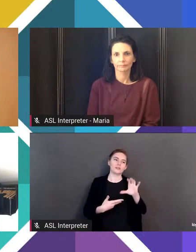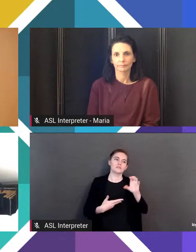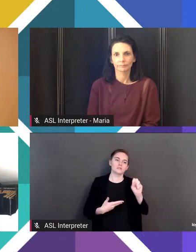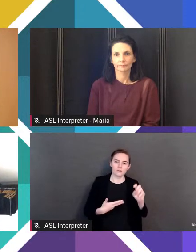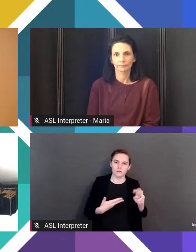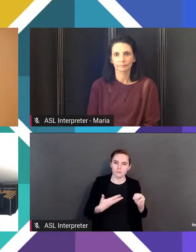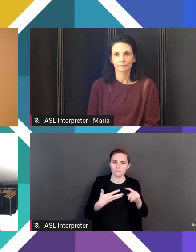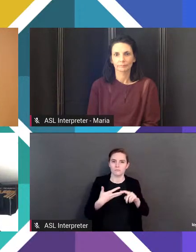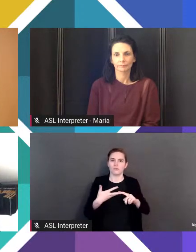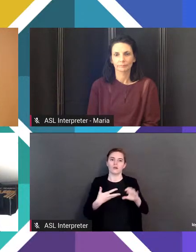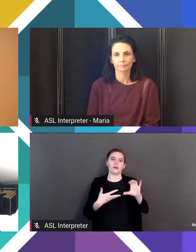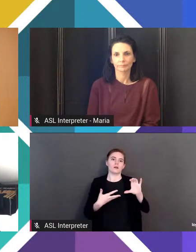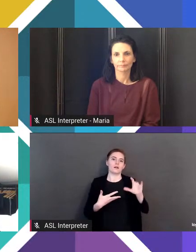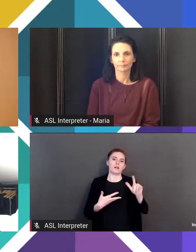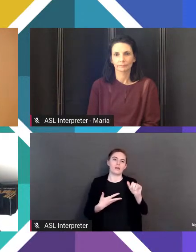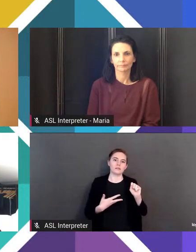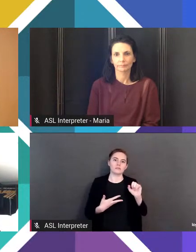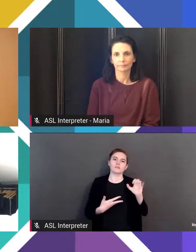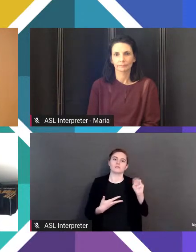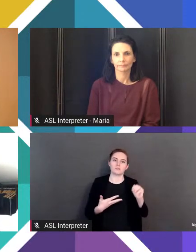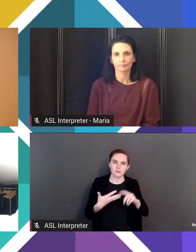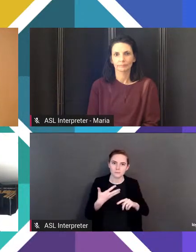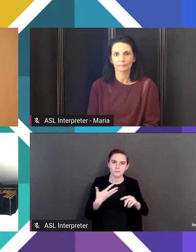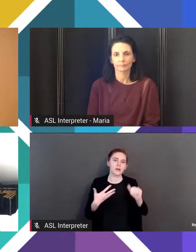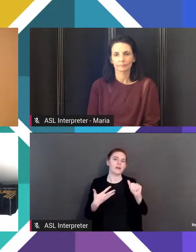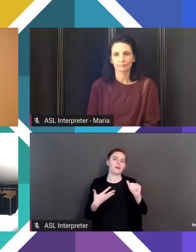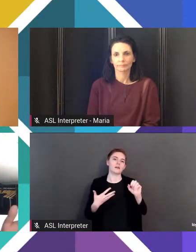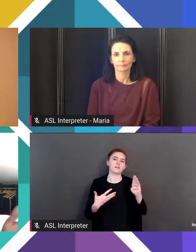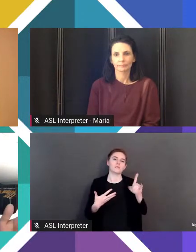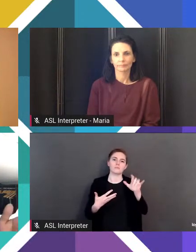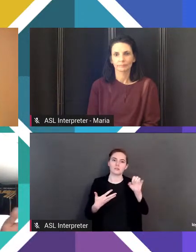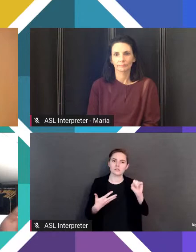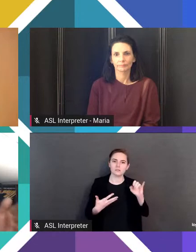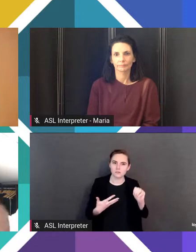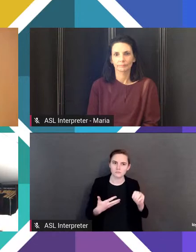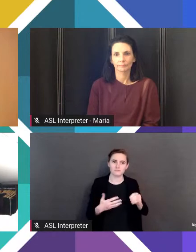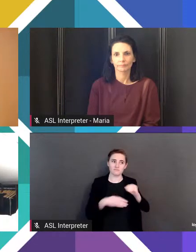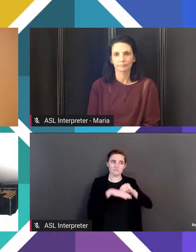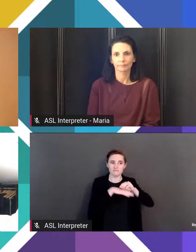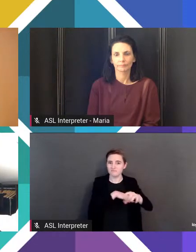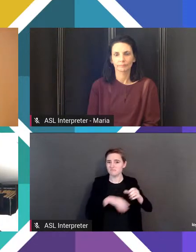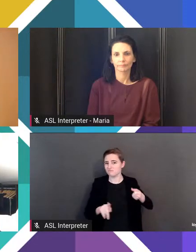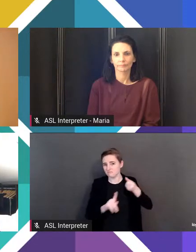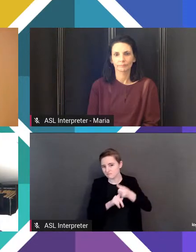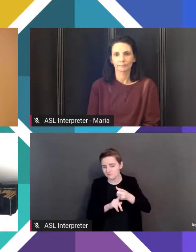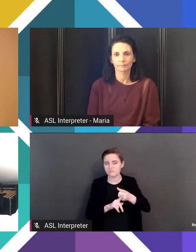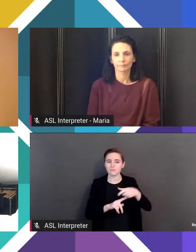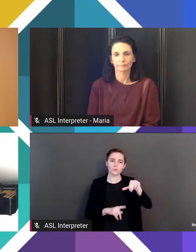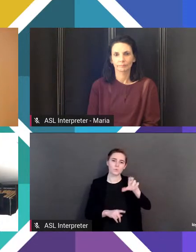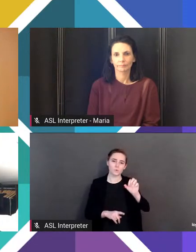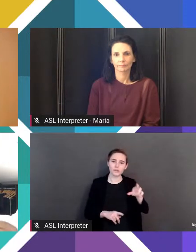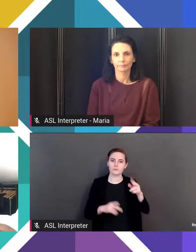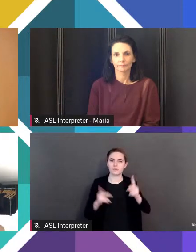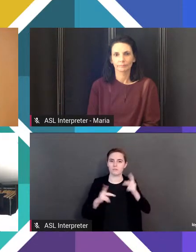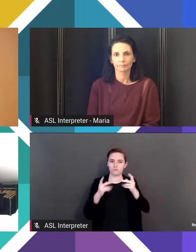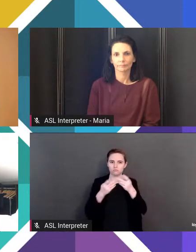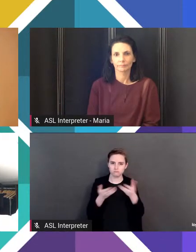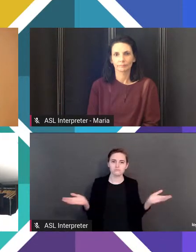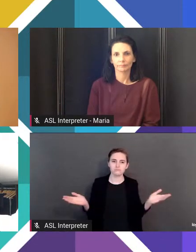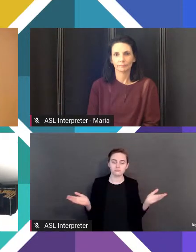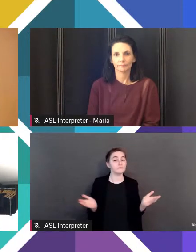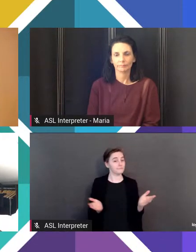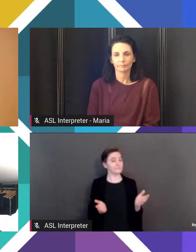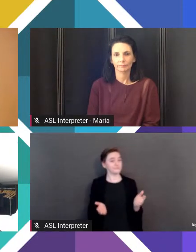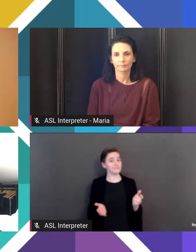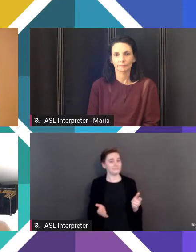are affecting the lives of queer people. Yeah. And I'm glad that we're also moving into a place where something like Pose is shedding a light